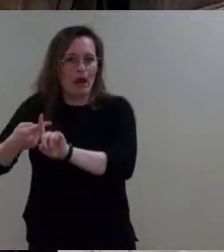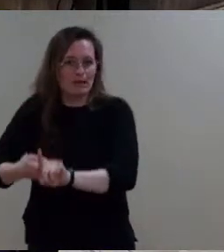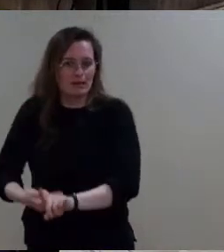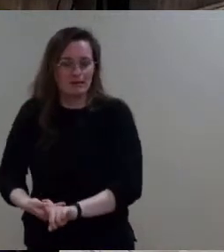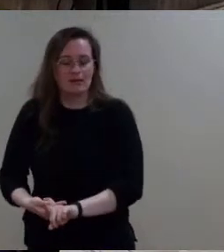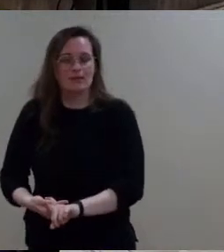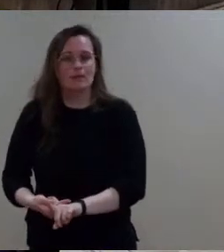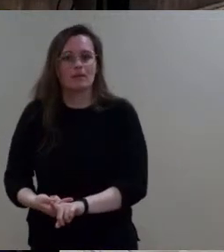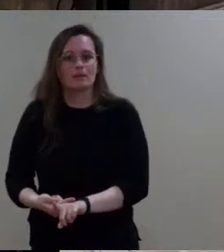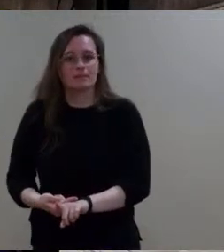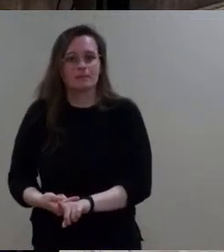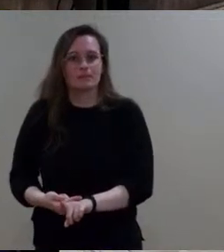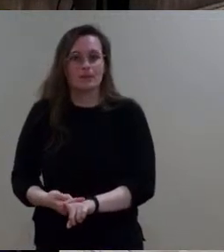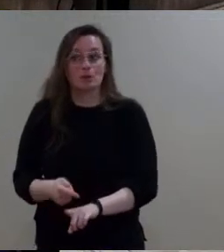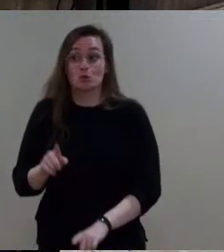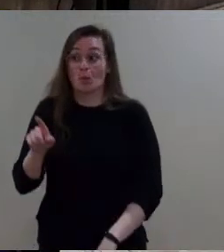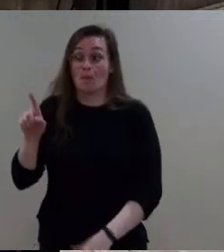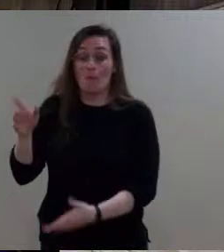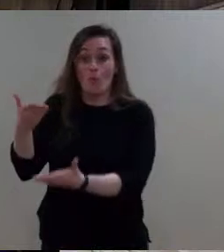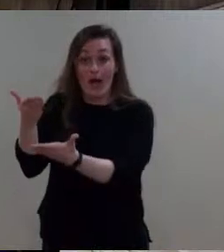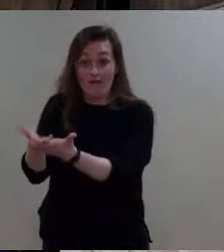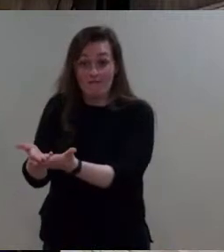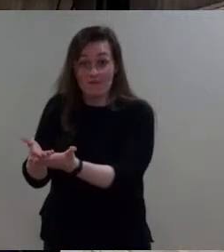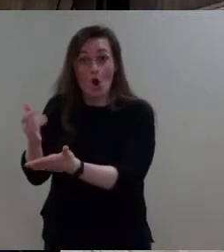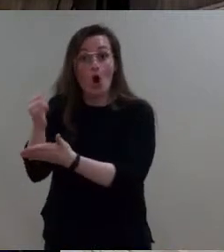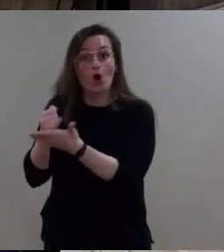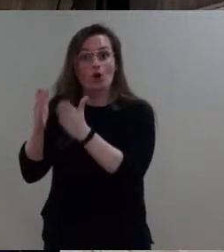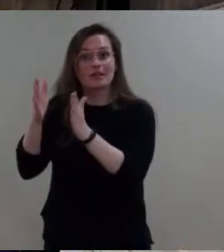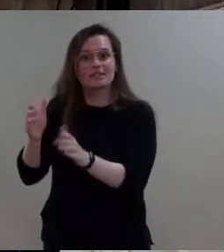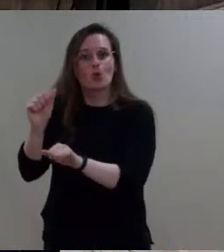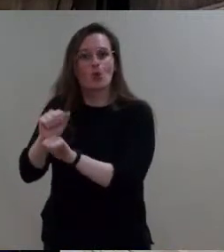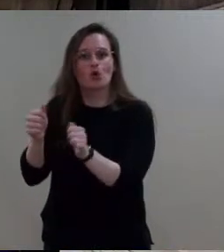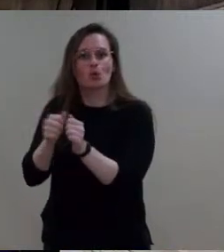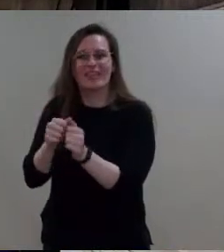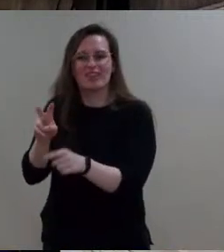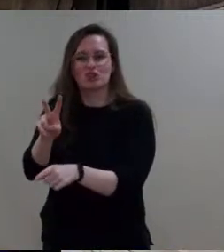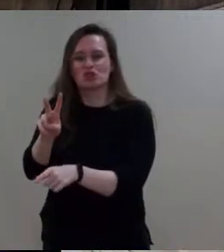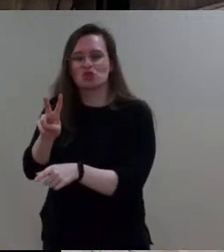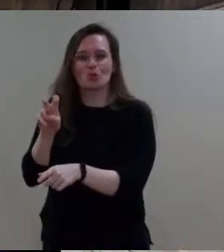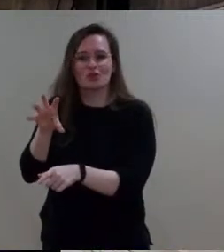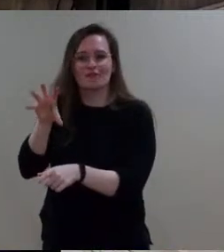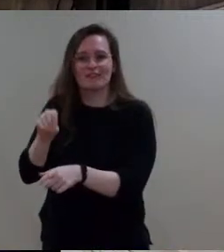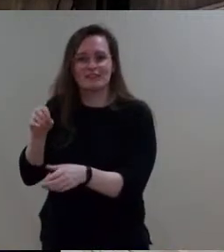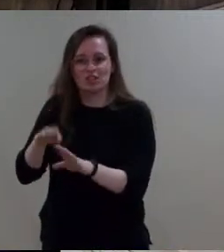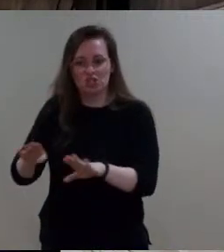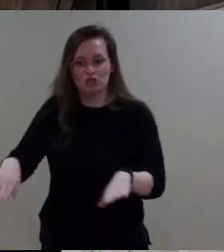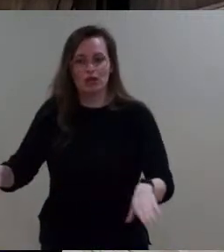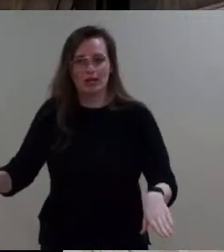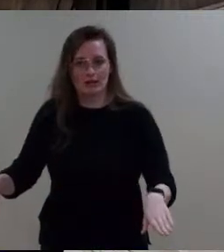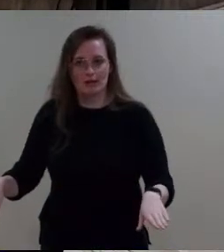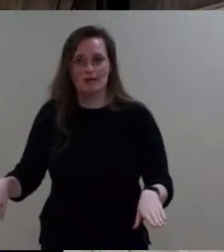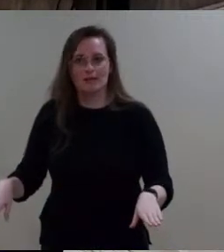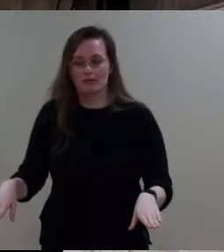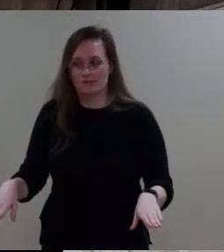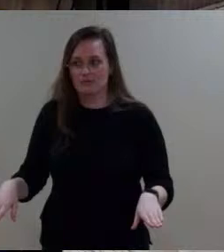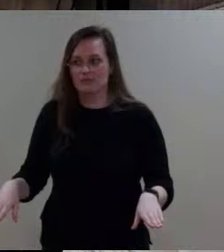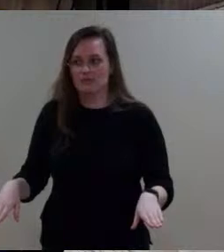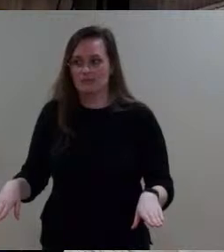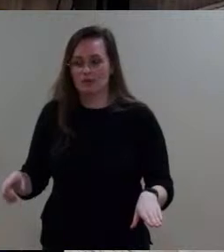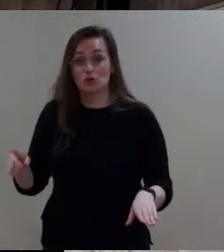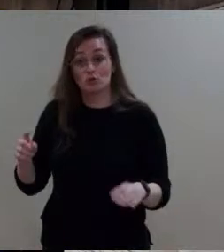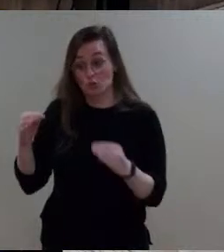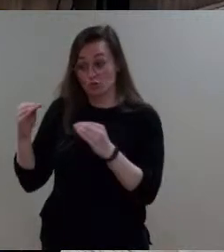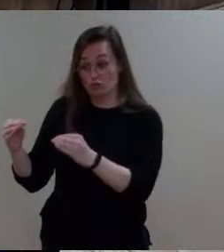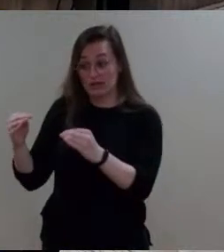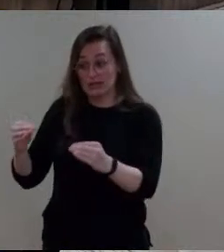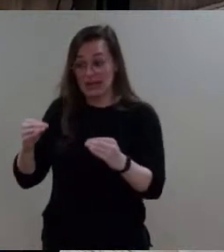This artist would work with 250 children, and the children would be taught by the artist how to